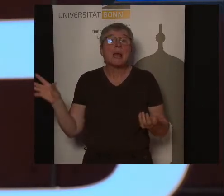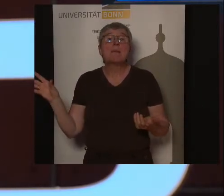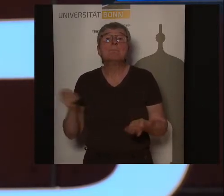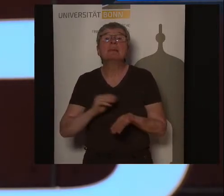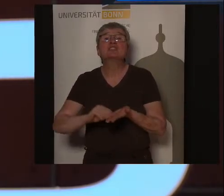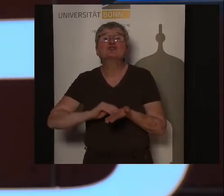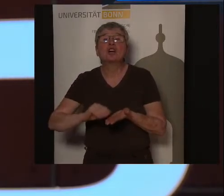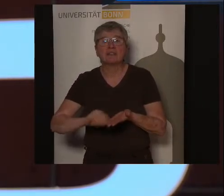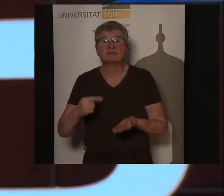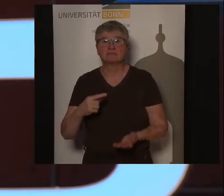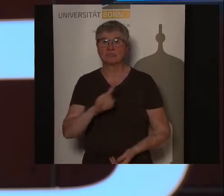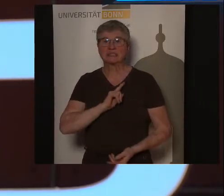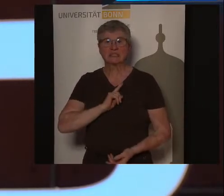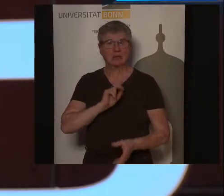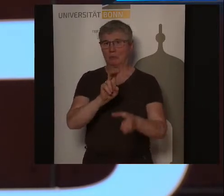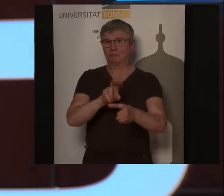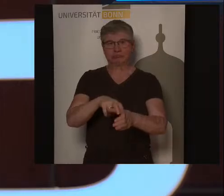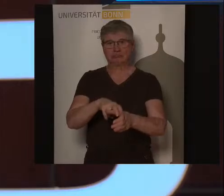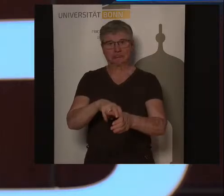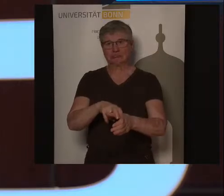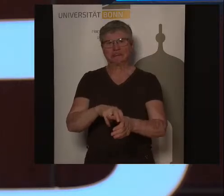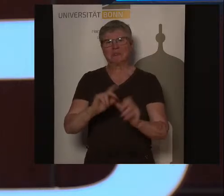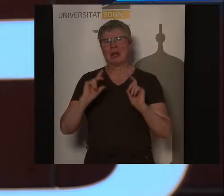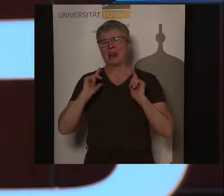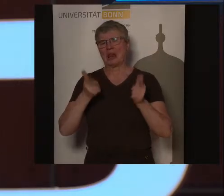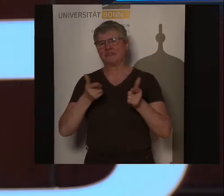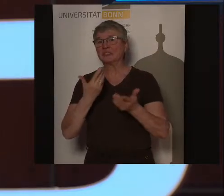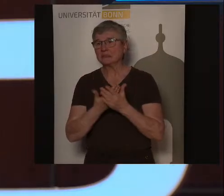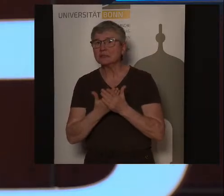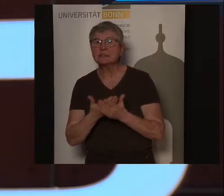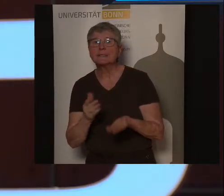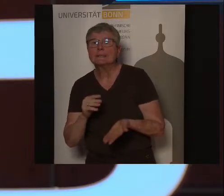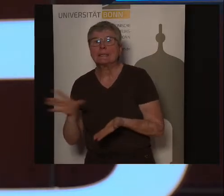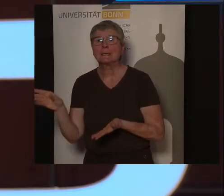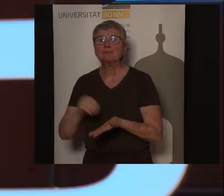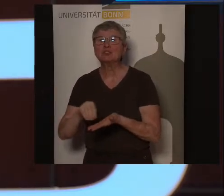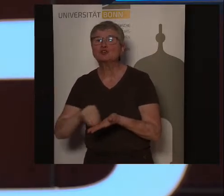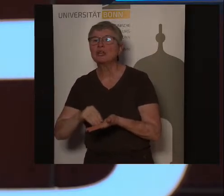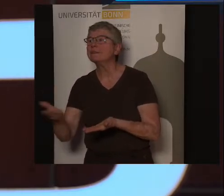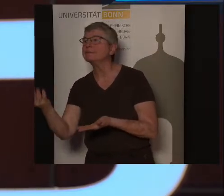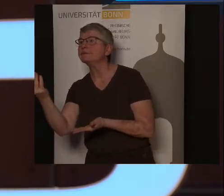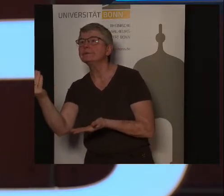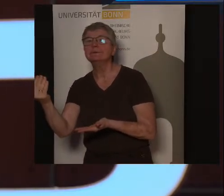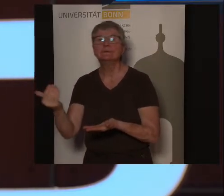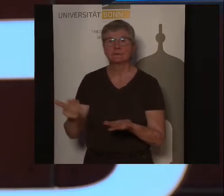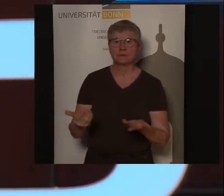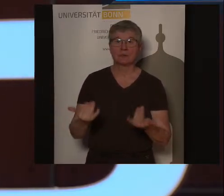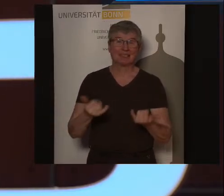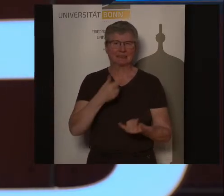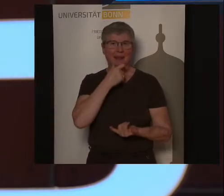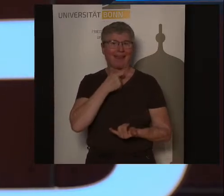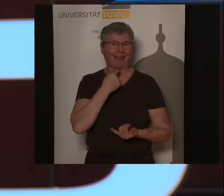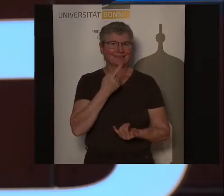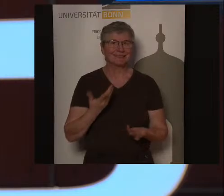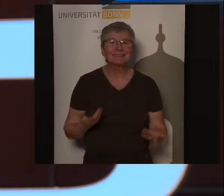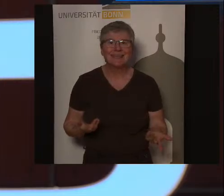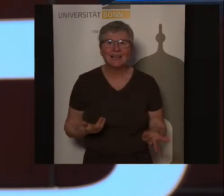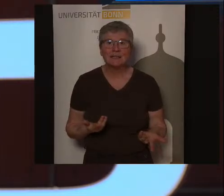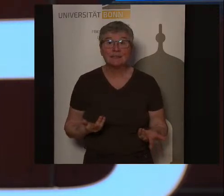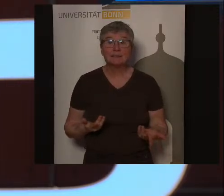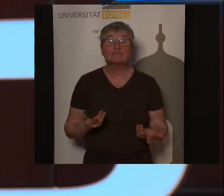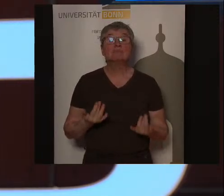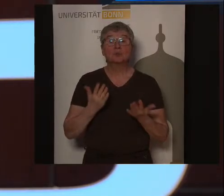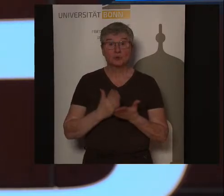And also, maybe the question was, where can I get minutes from lectures that I